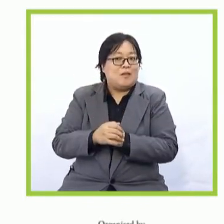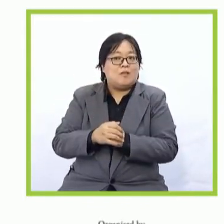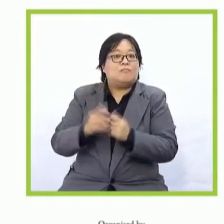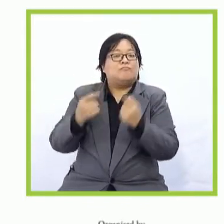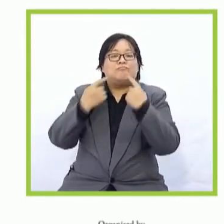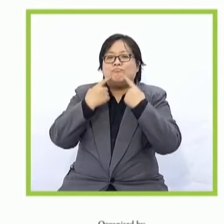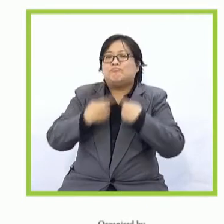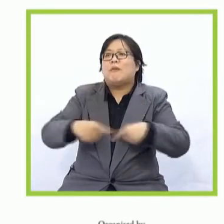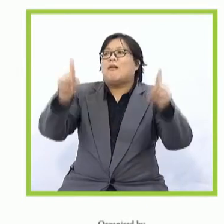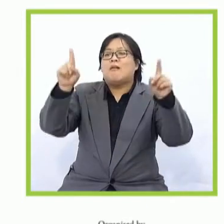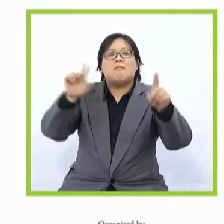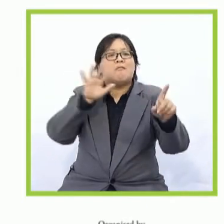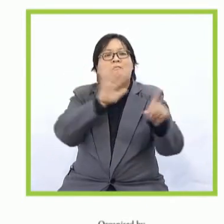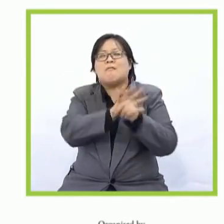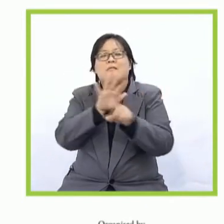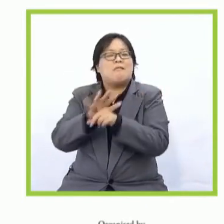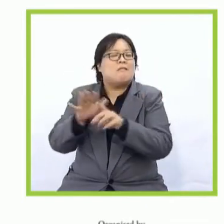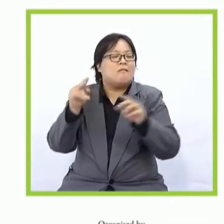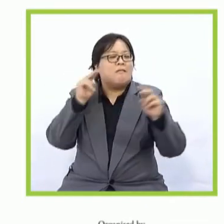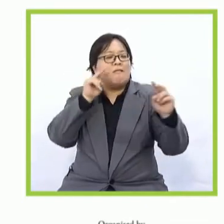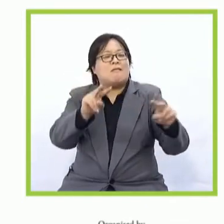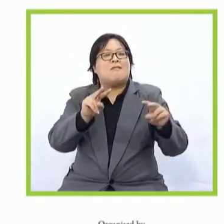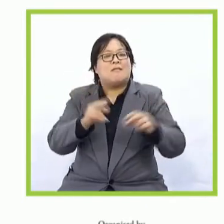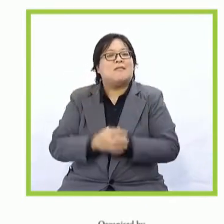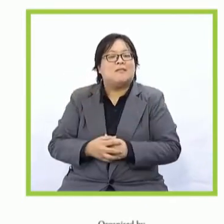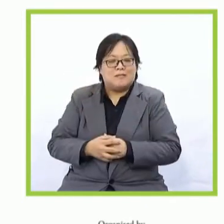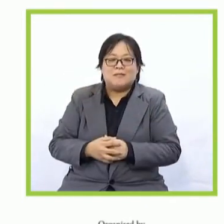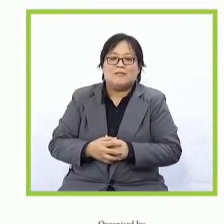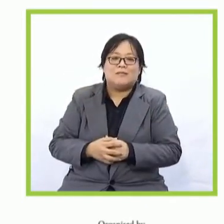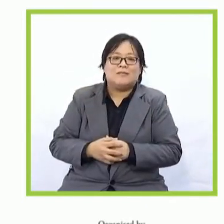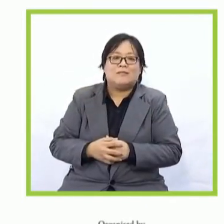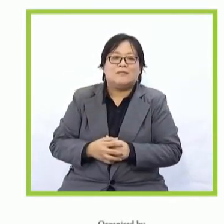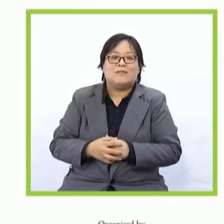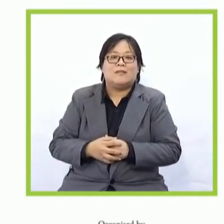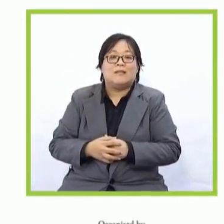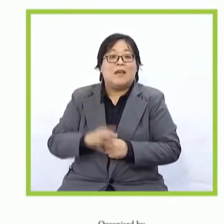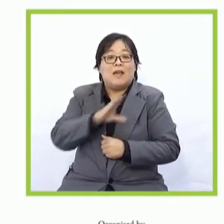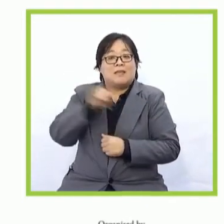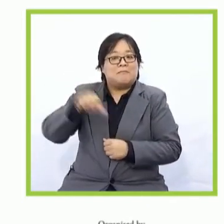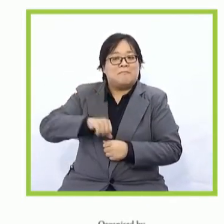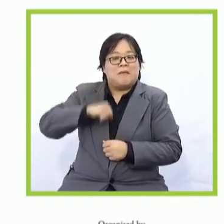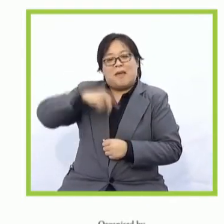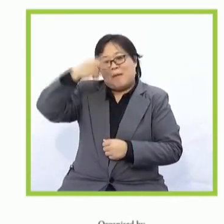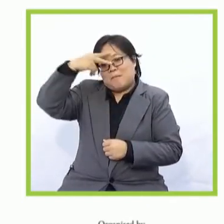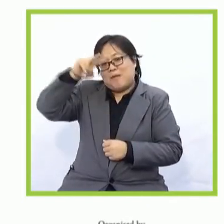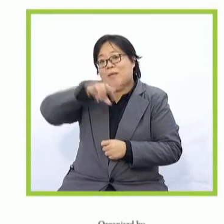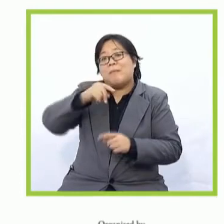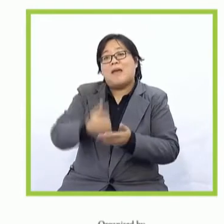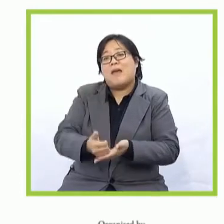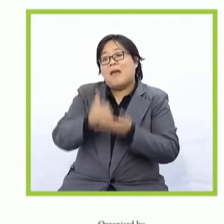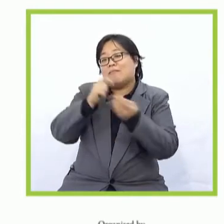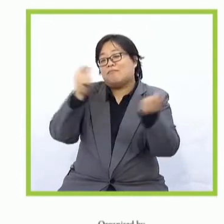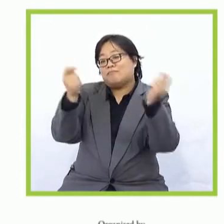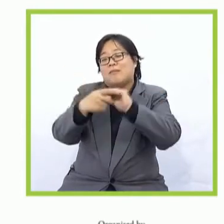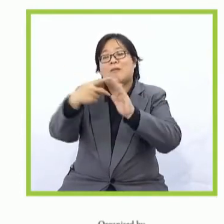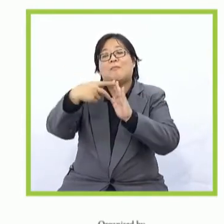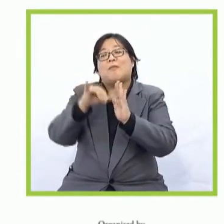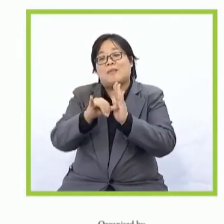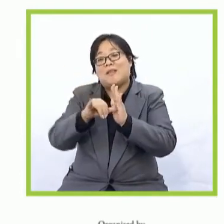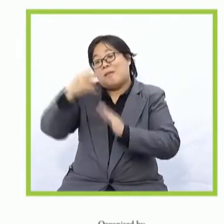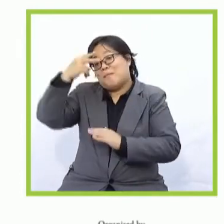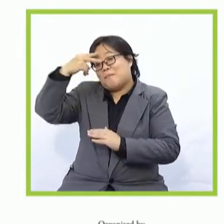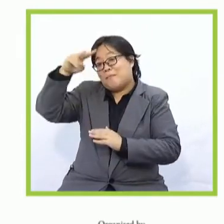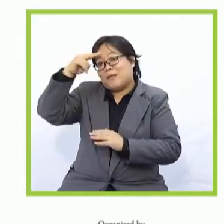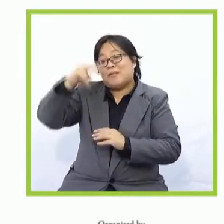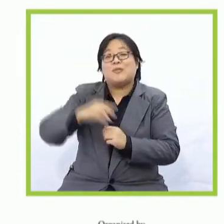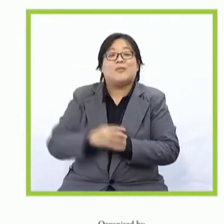hit across the world and the pride of Mexico, but it helped shift a policy in Mexico, which was